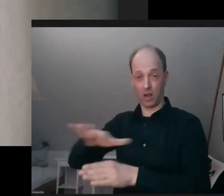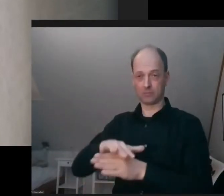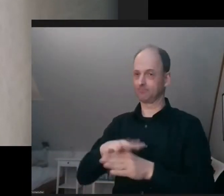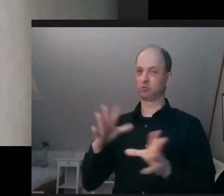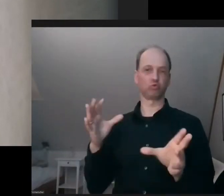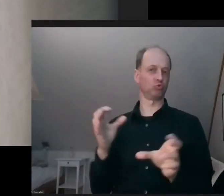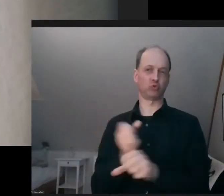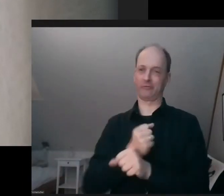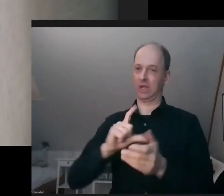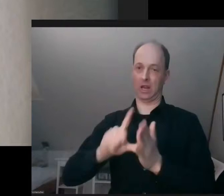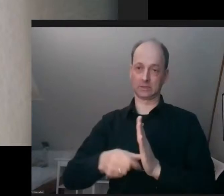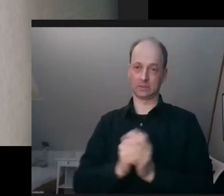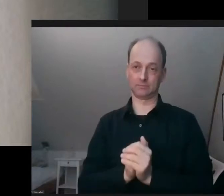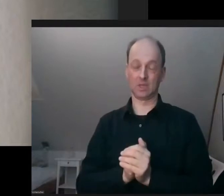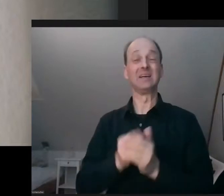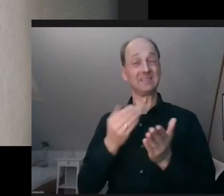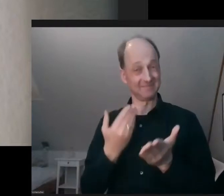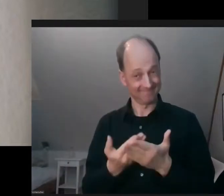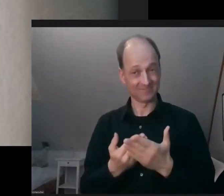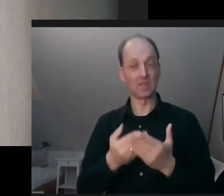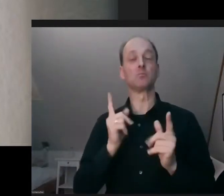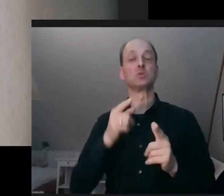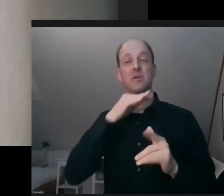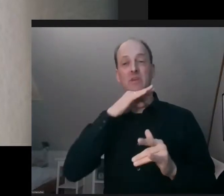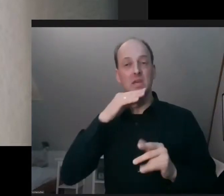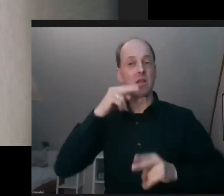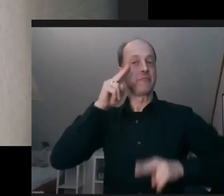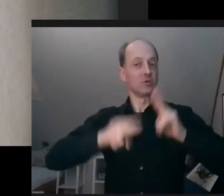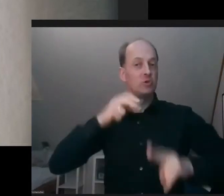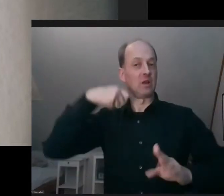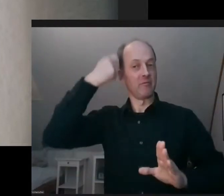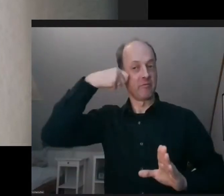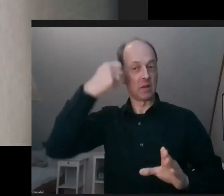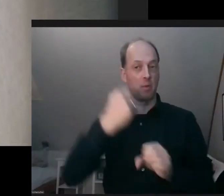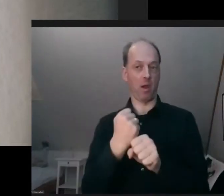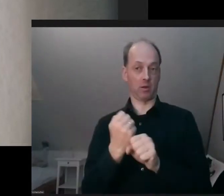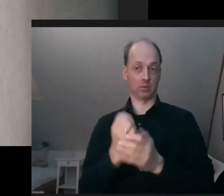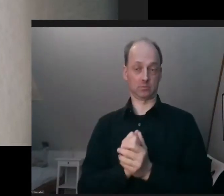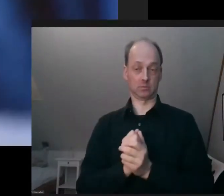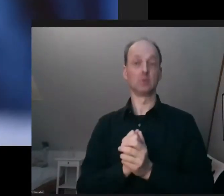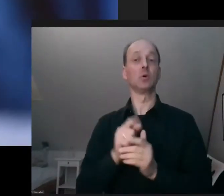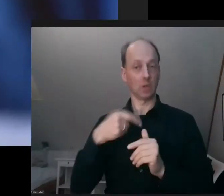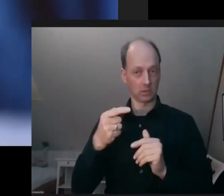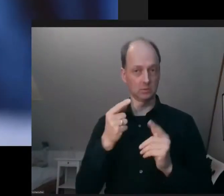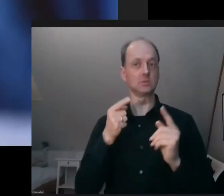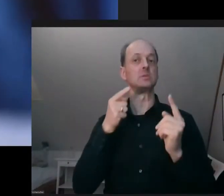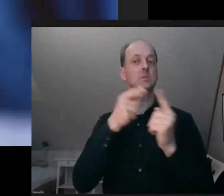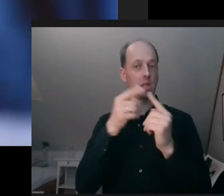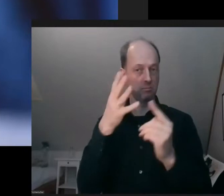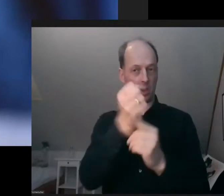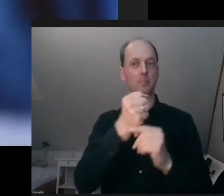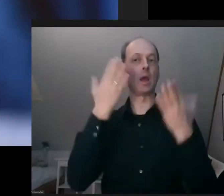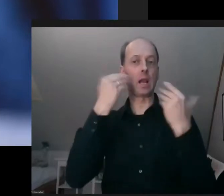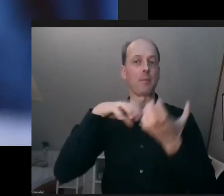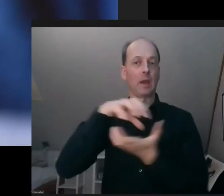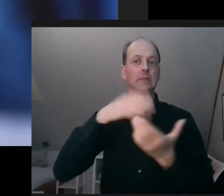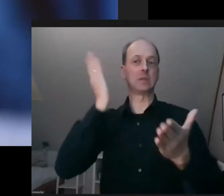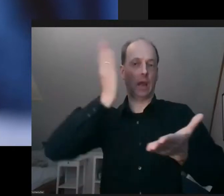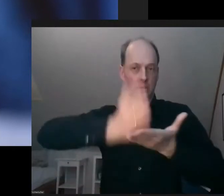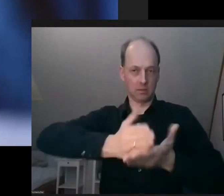our targets. We said, okay, you need to make many films in order to end the climate